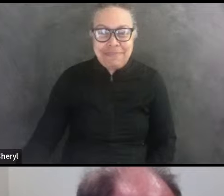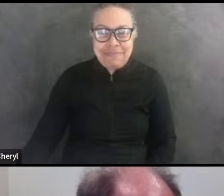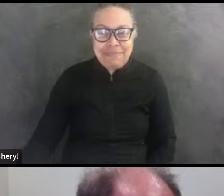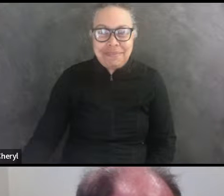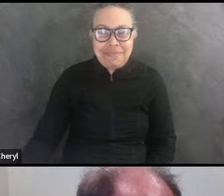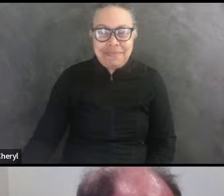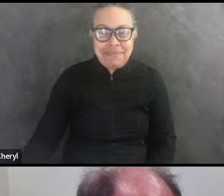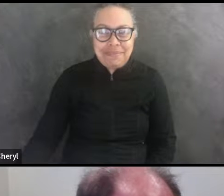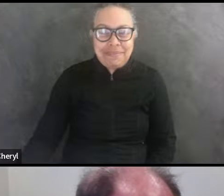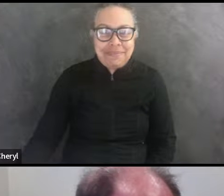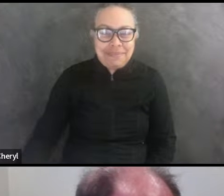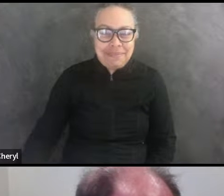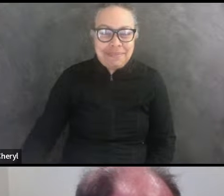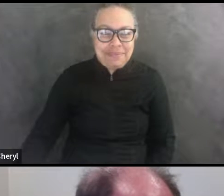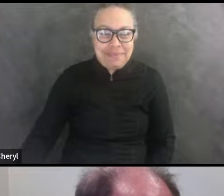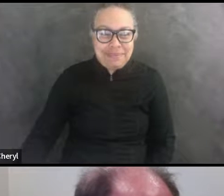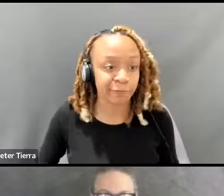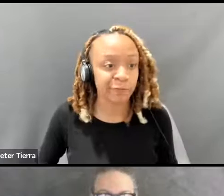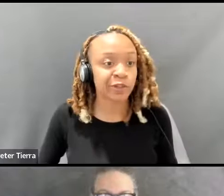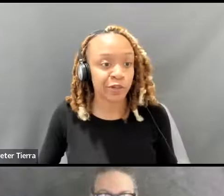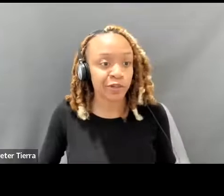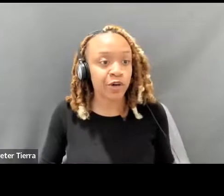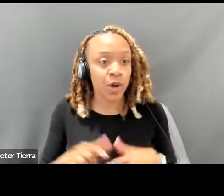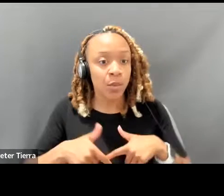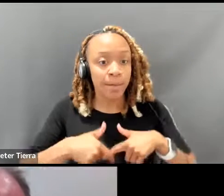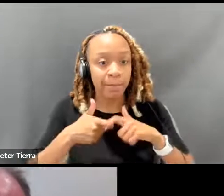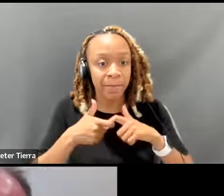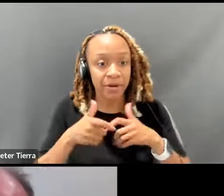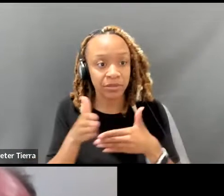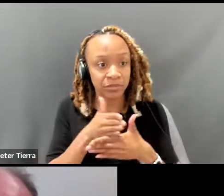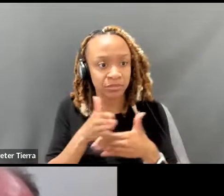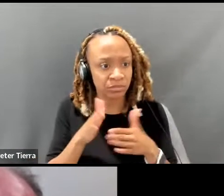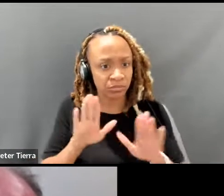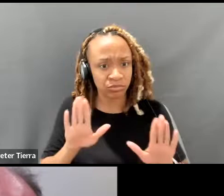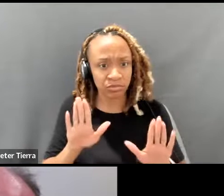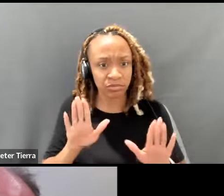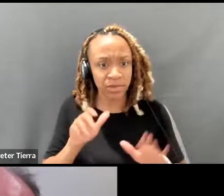me stop sharing the screen. Or was I not sharing my screen there?